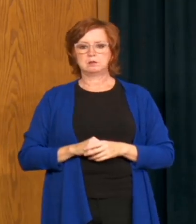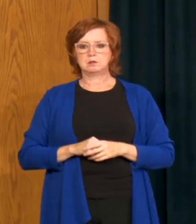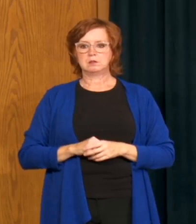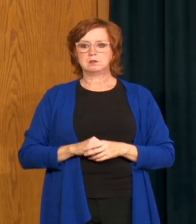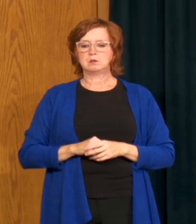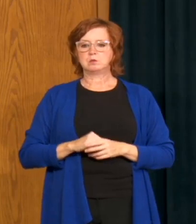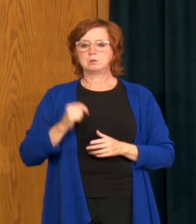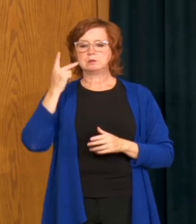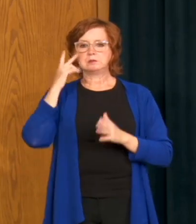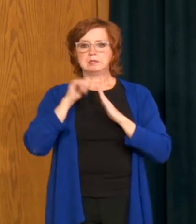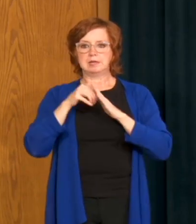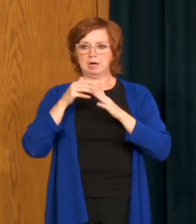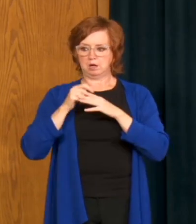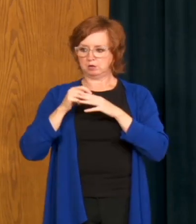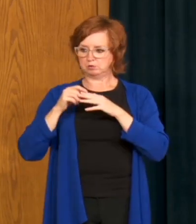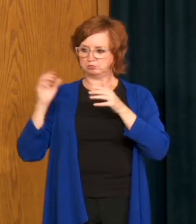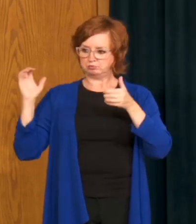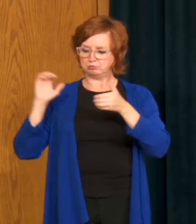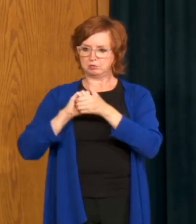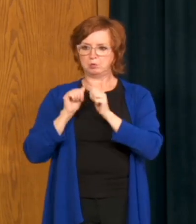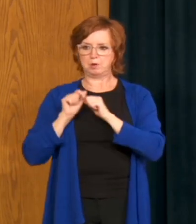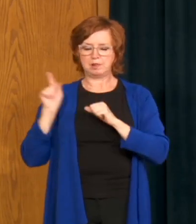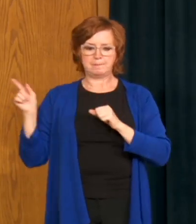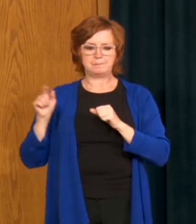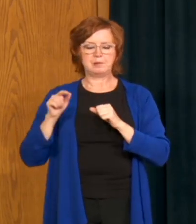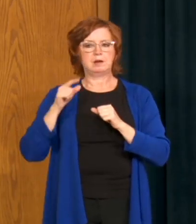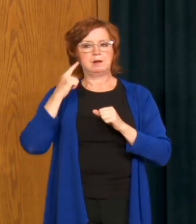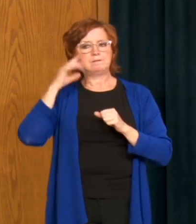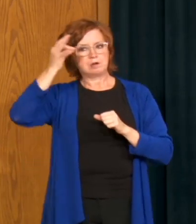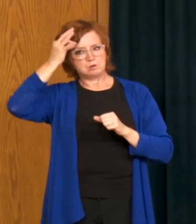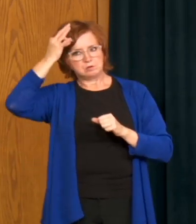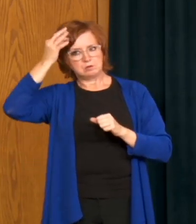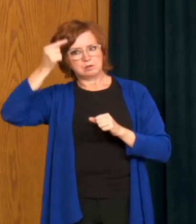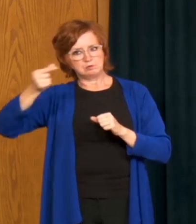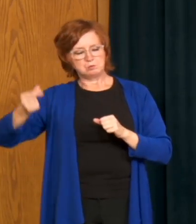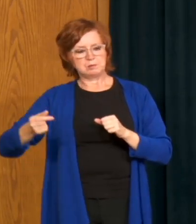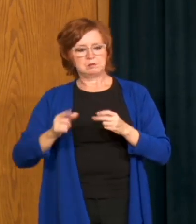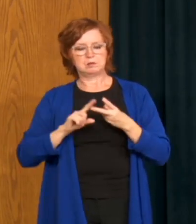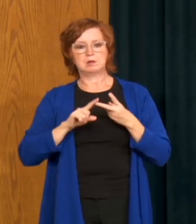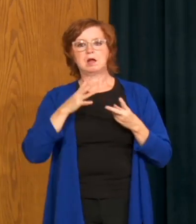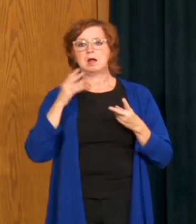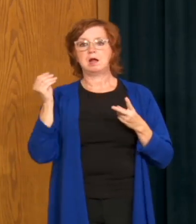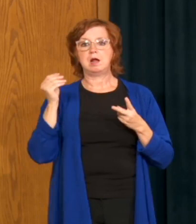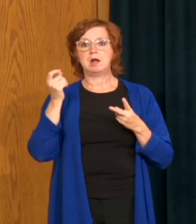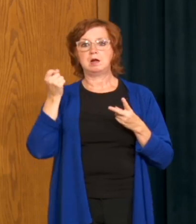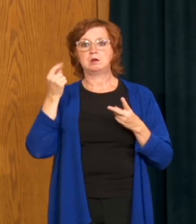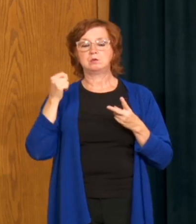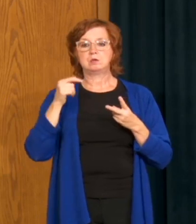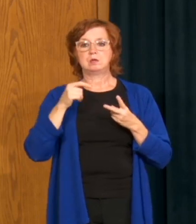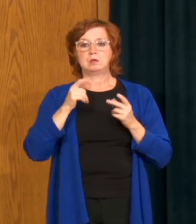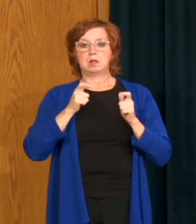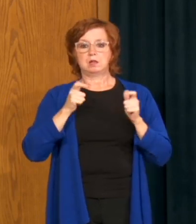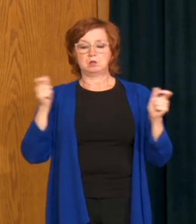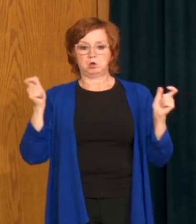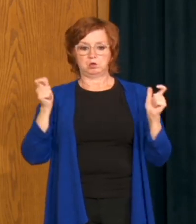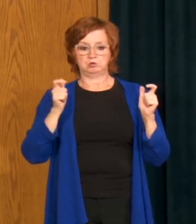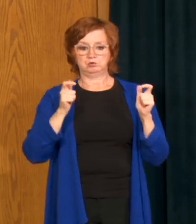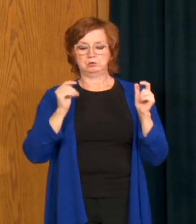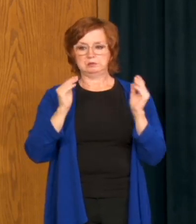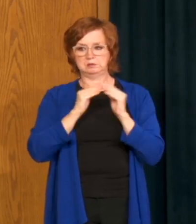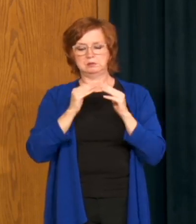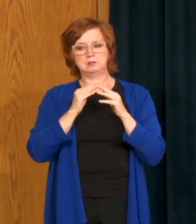to that, there is another opportunity for it would be some of our larger municipalities that have actual public transit